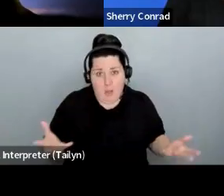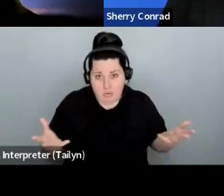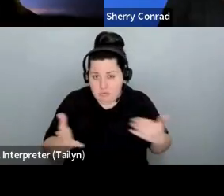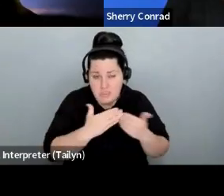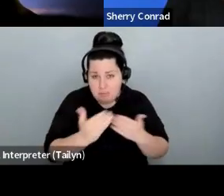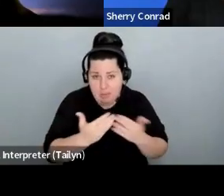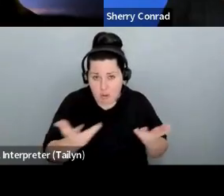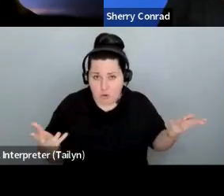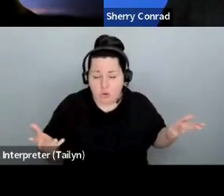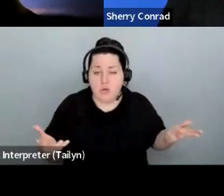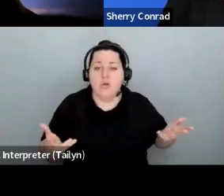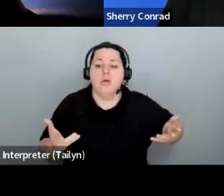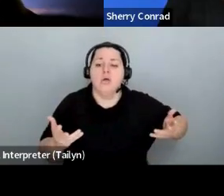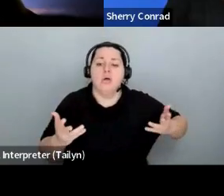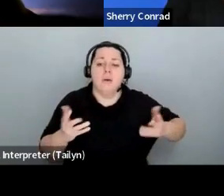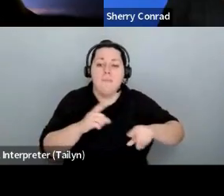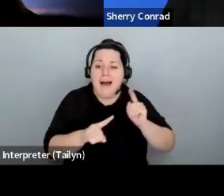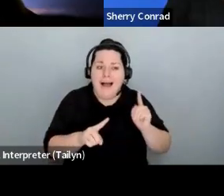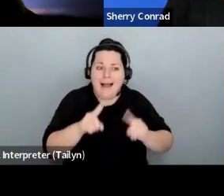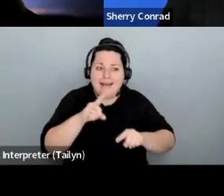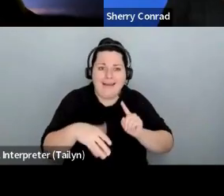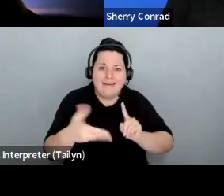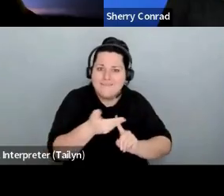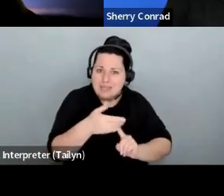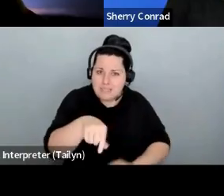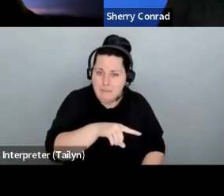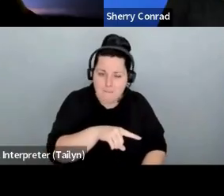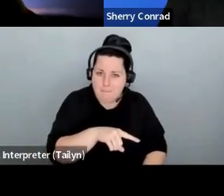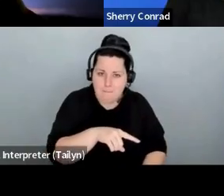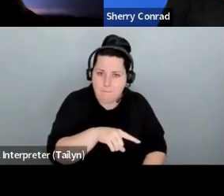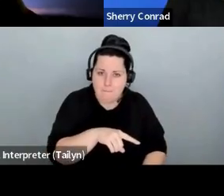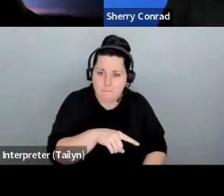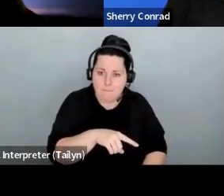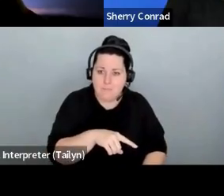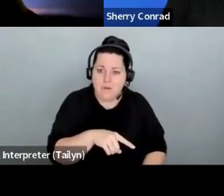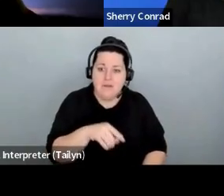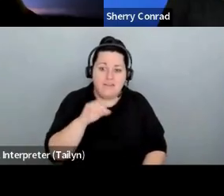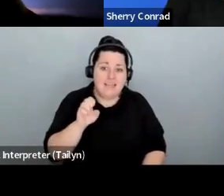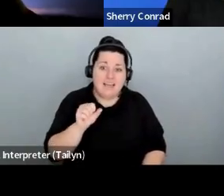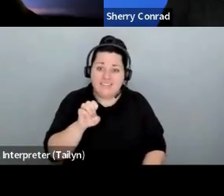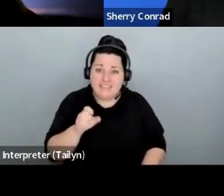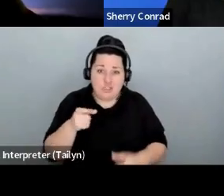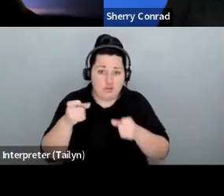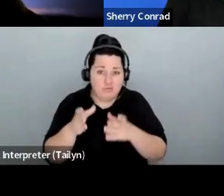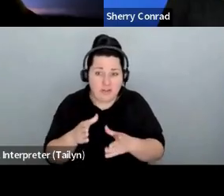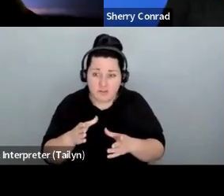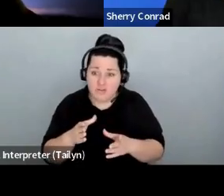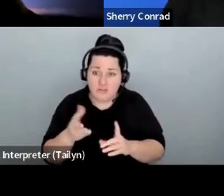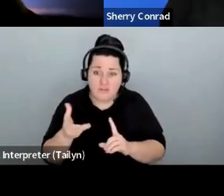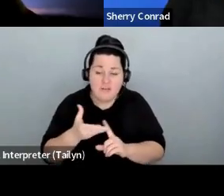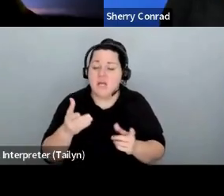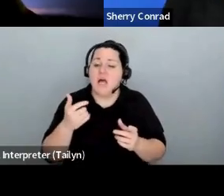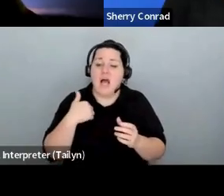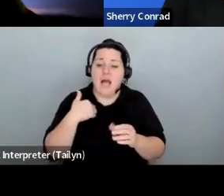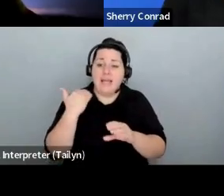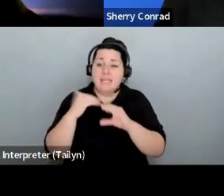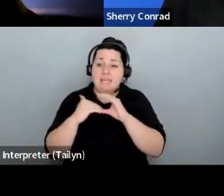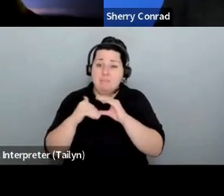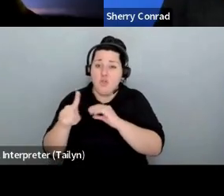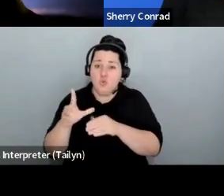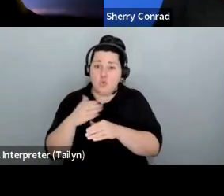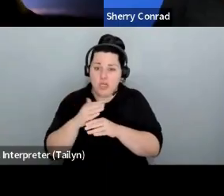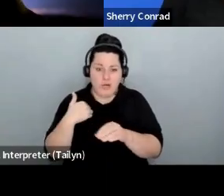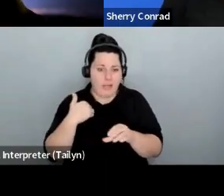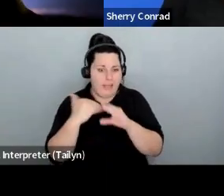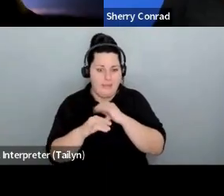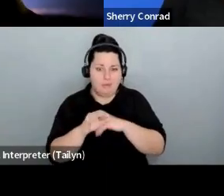I don't know how do I get them to do it, convince the ESC director. I forwarded the email you shared with me,